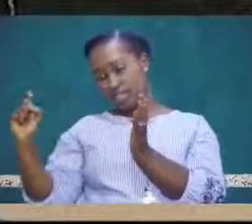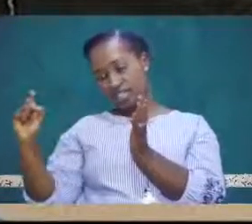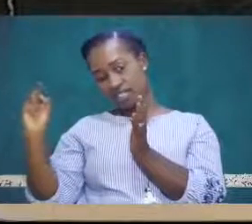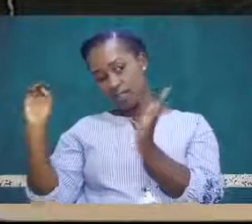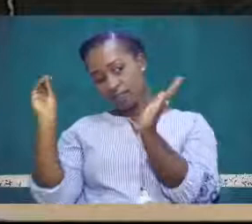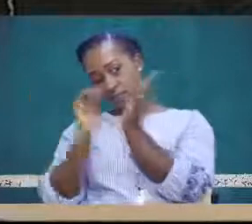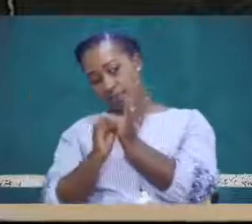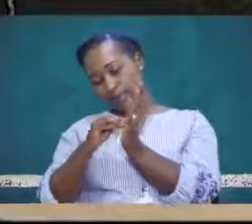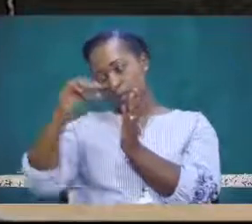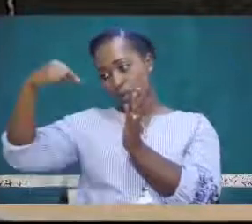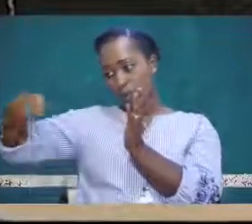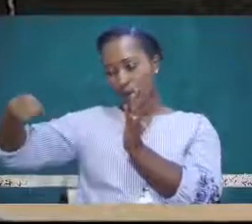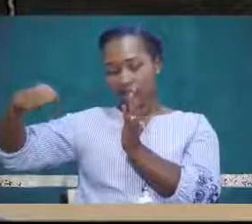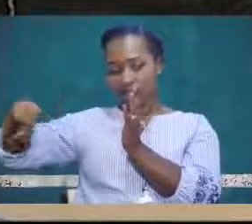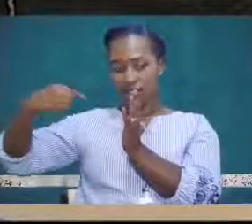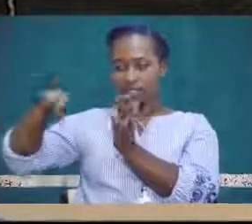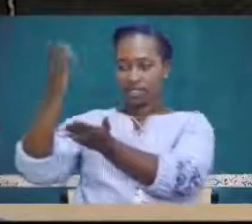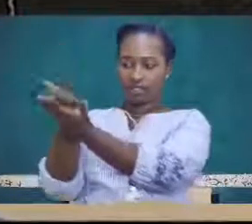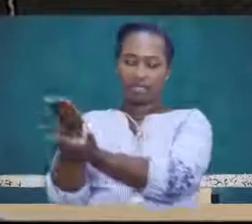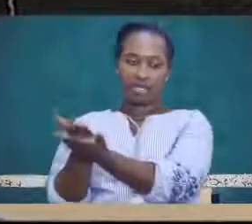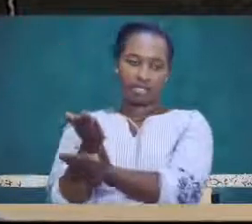we plot the quantity demanded.